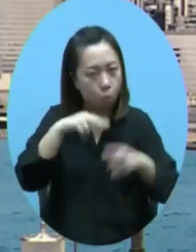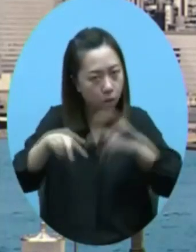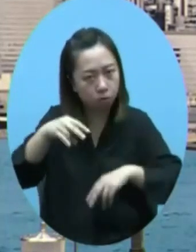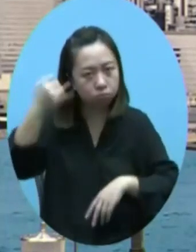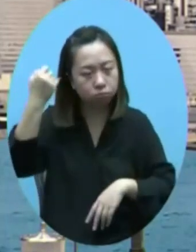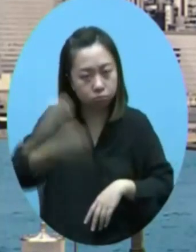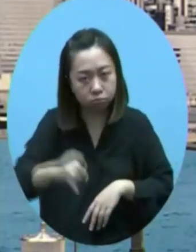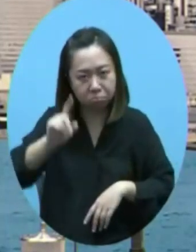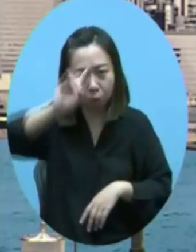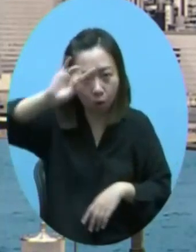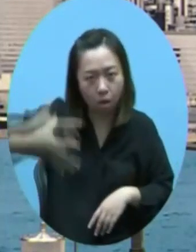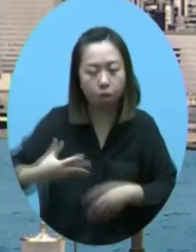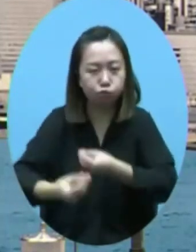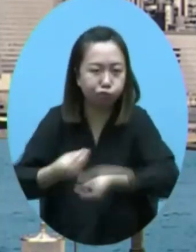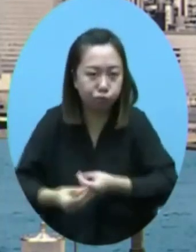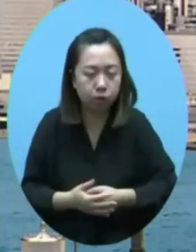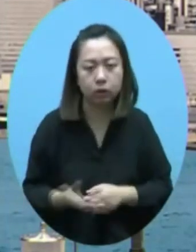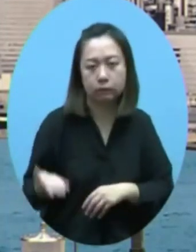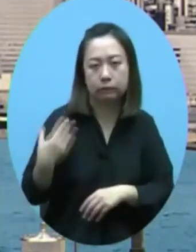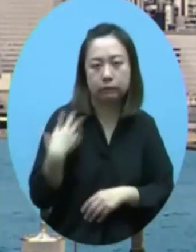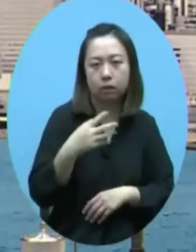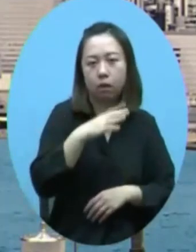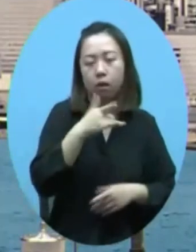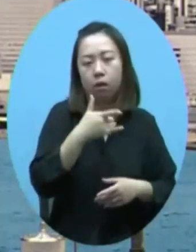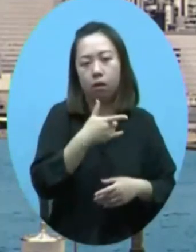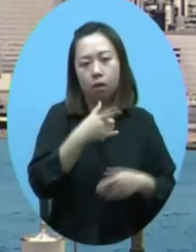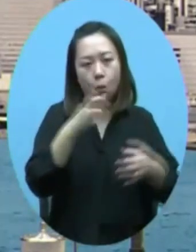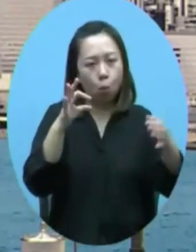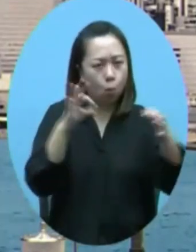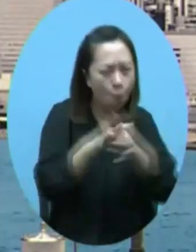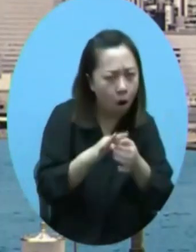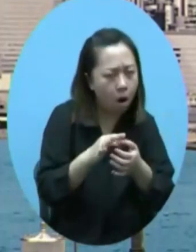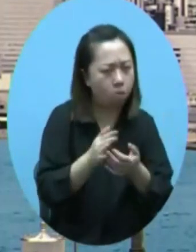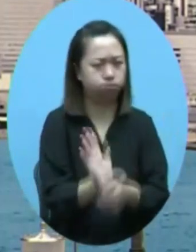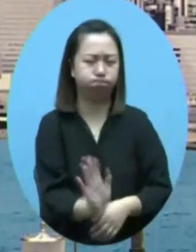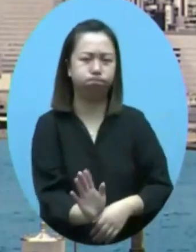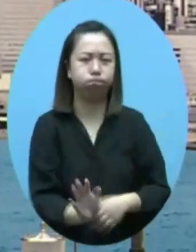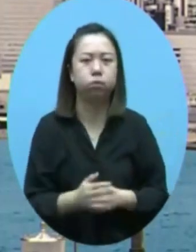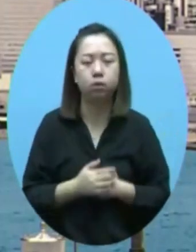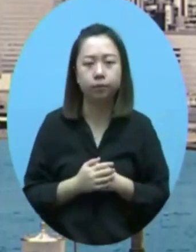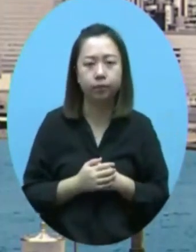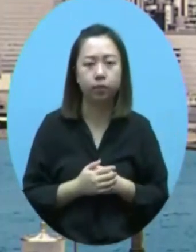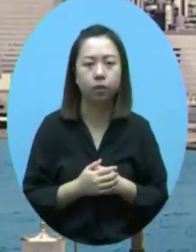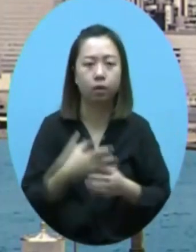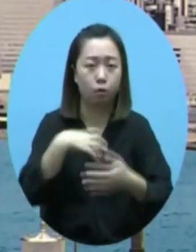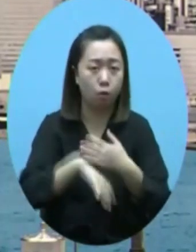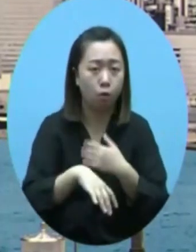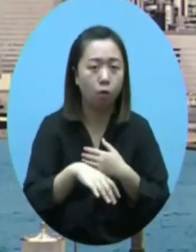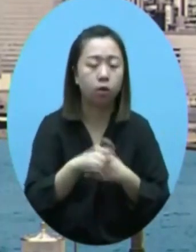cases of which we could not find the source of infection. They're not really closely related to the previous